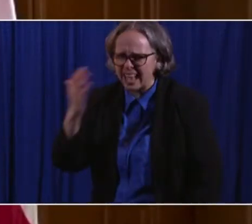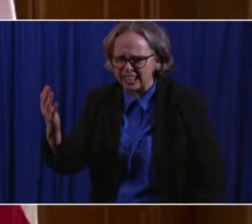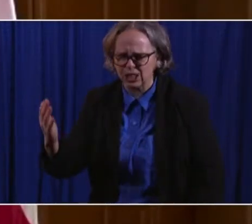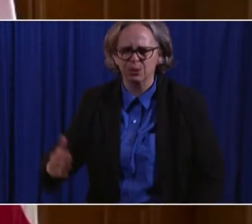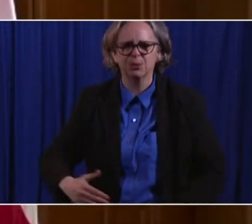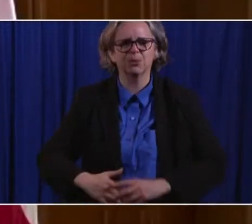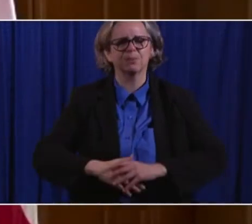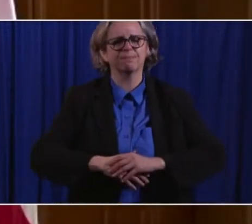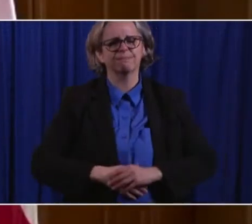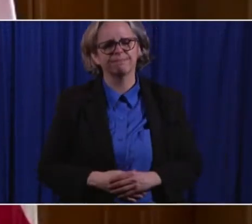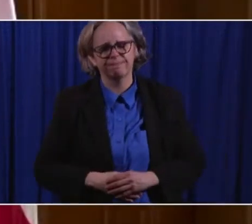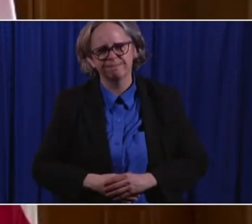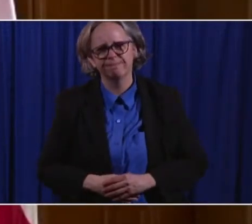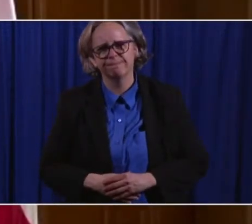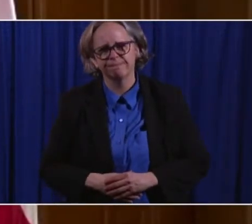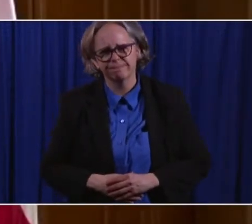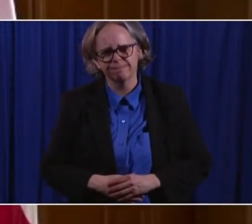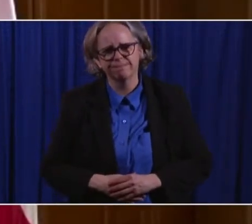with us.